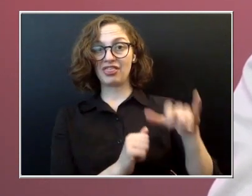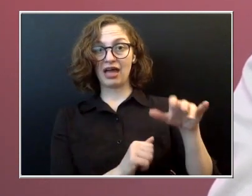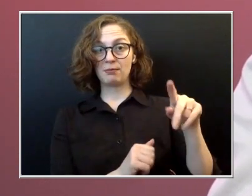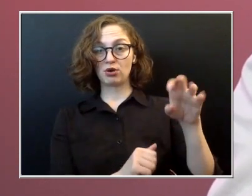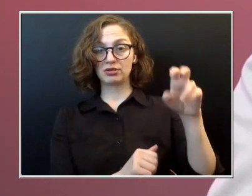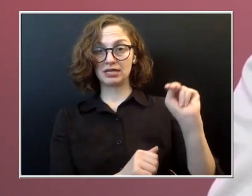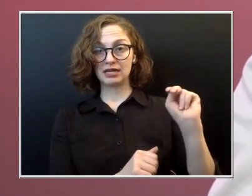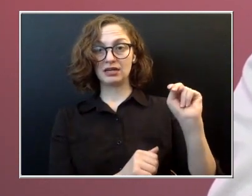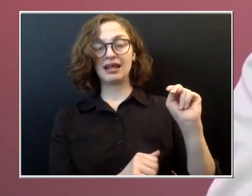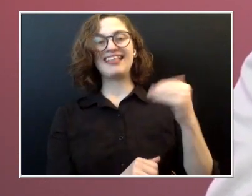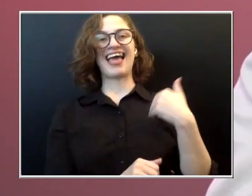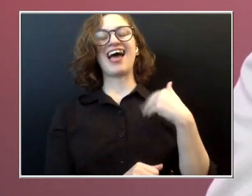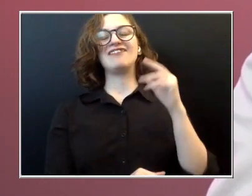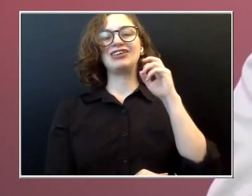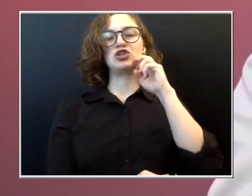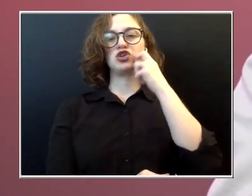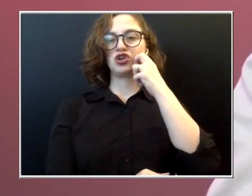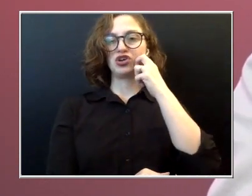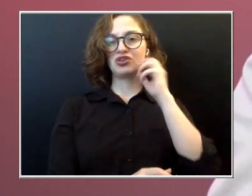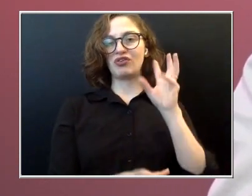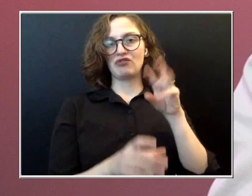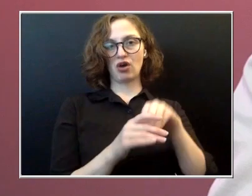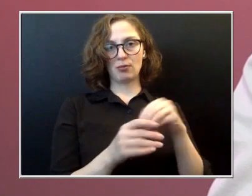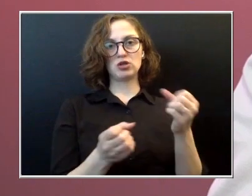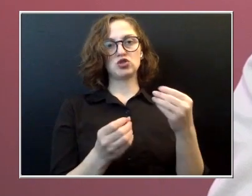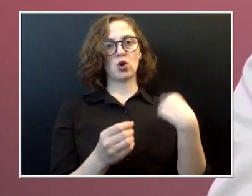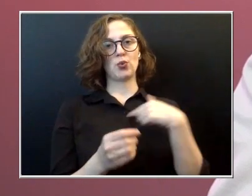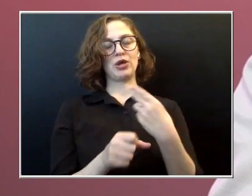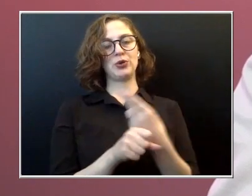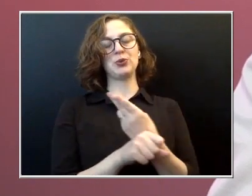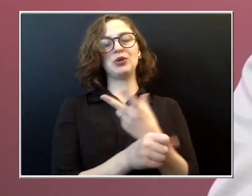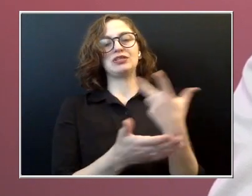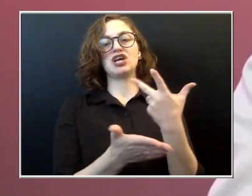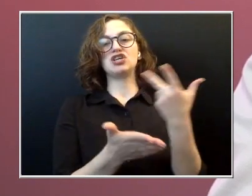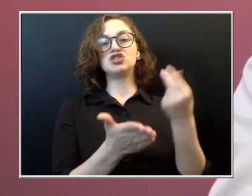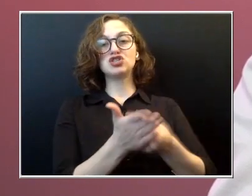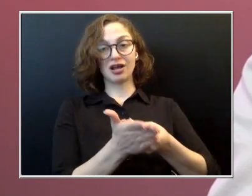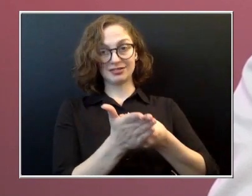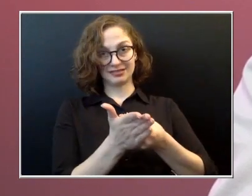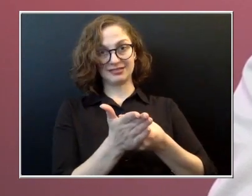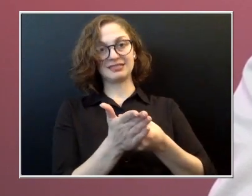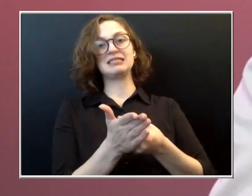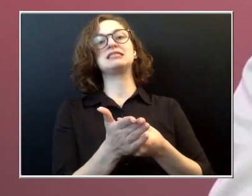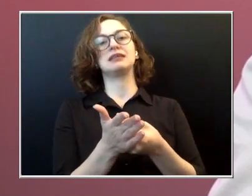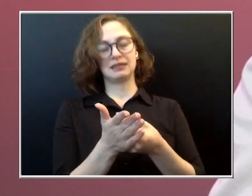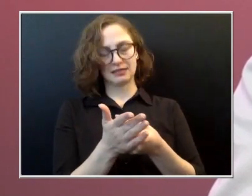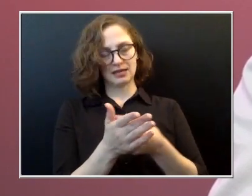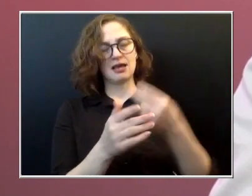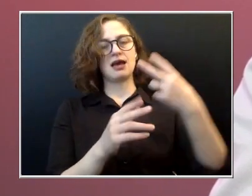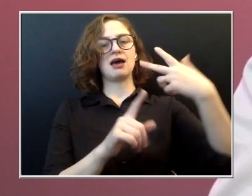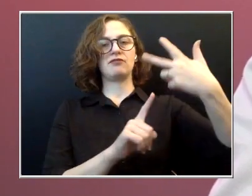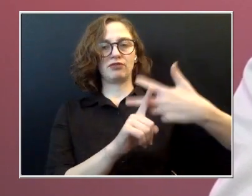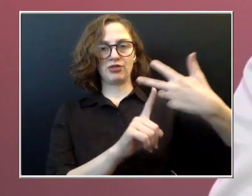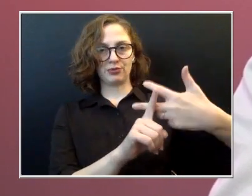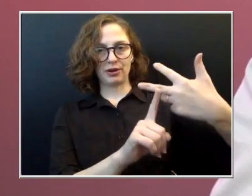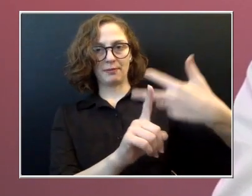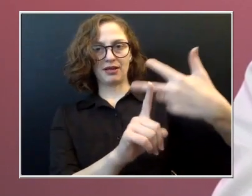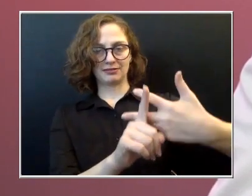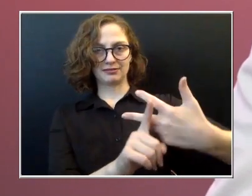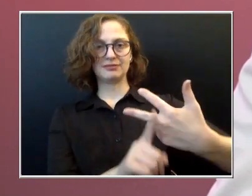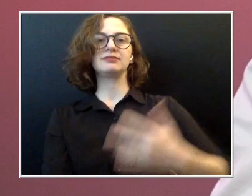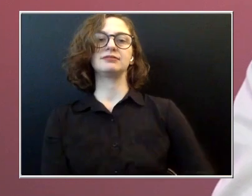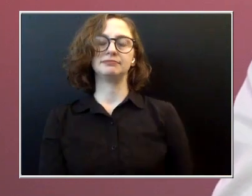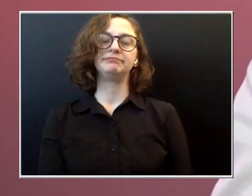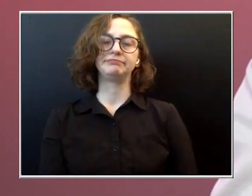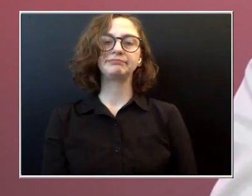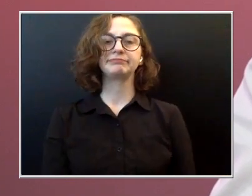have these are shots that we give subcutaneously every 3 months, Amvuttra being most commonly used. And now we have